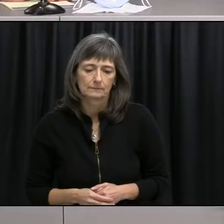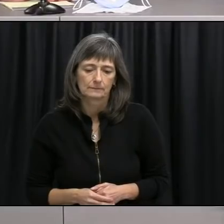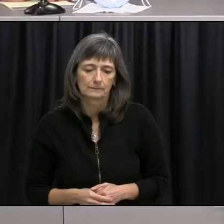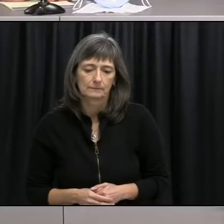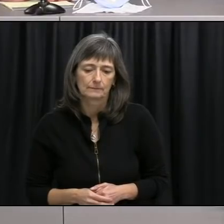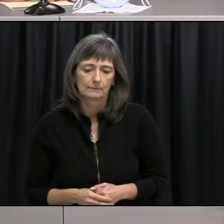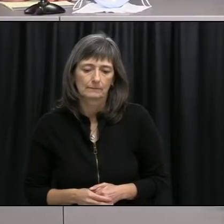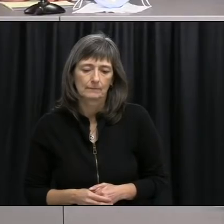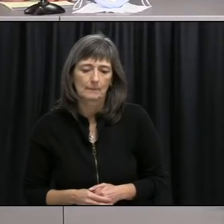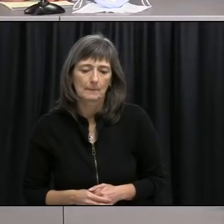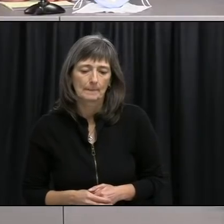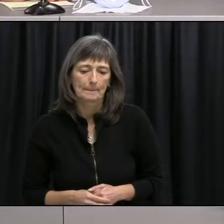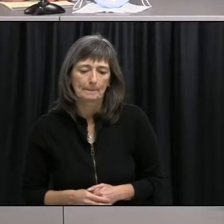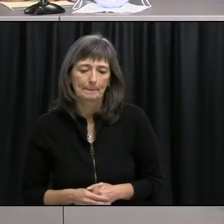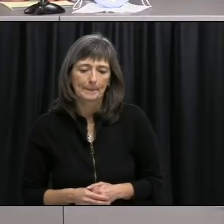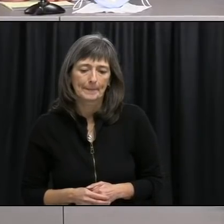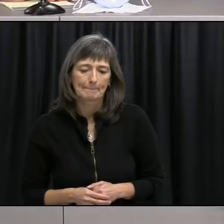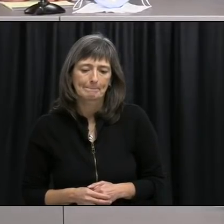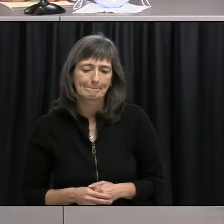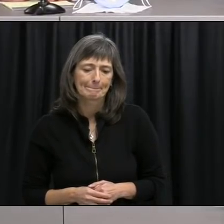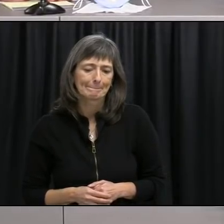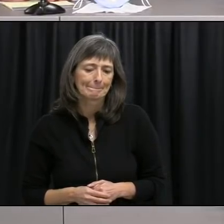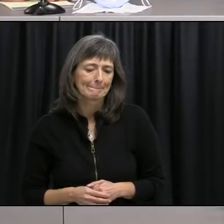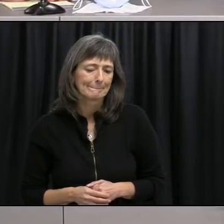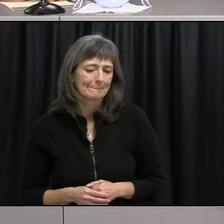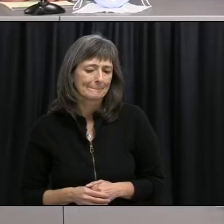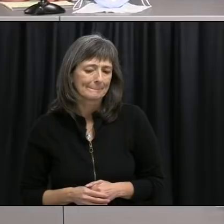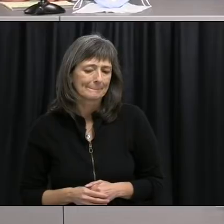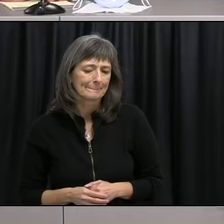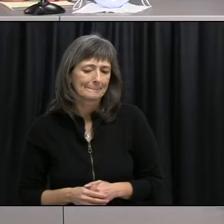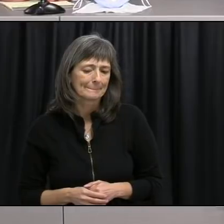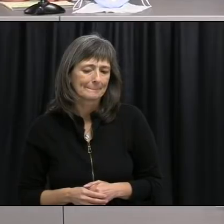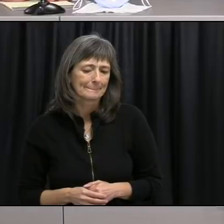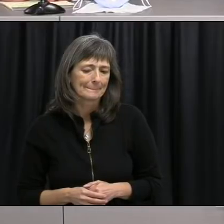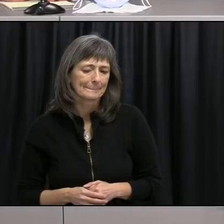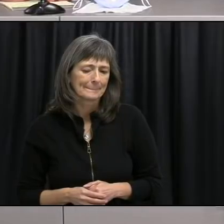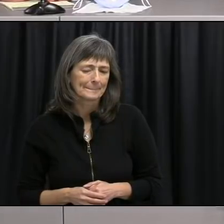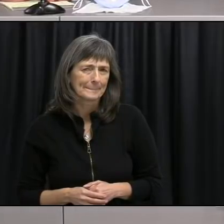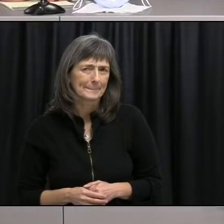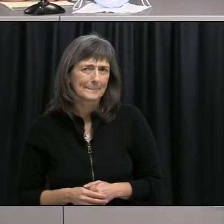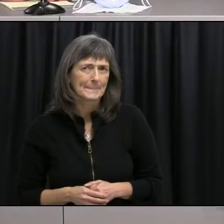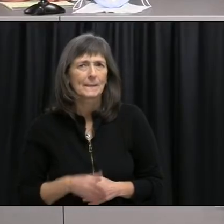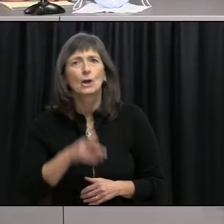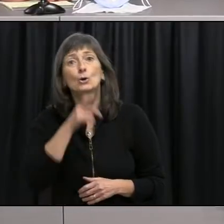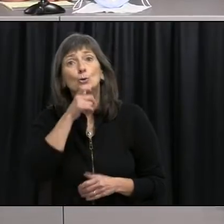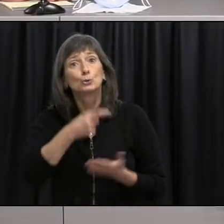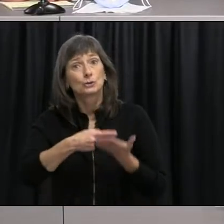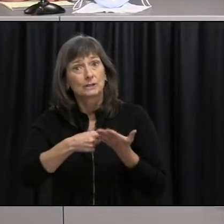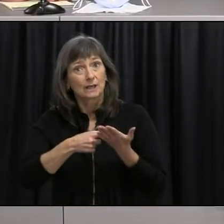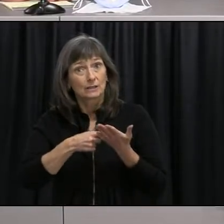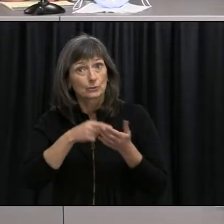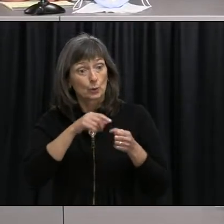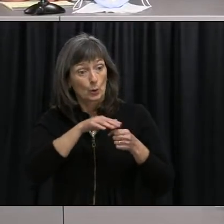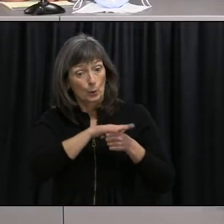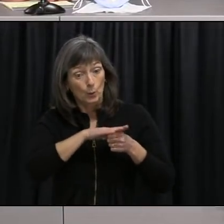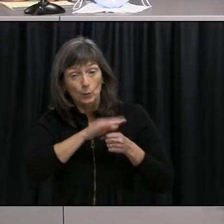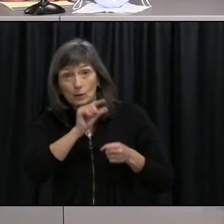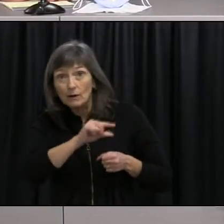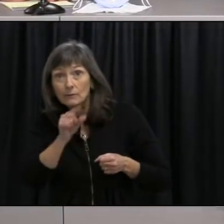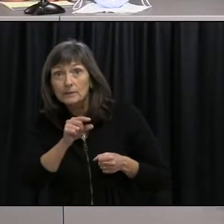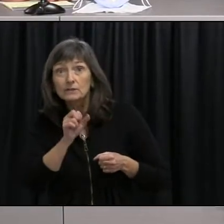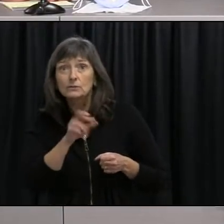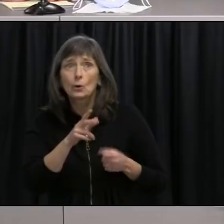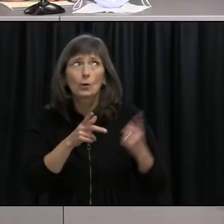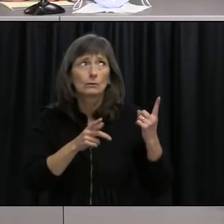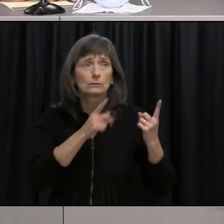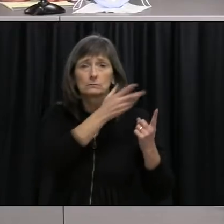And just in terms of, just curious, who are these discussions happening with? Is this with the federal government? In terms of where we're at,